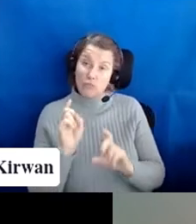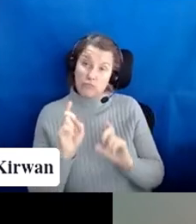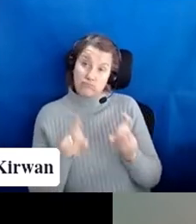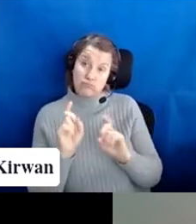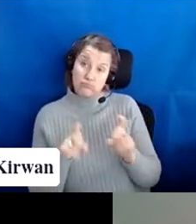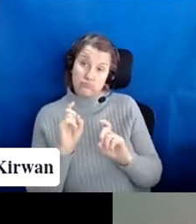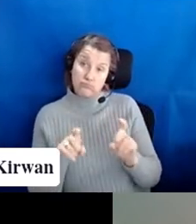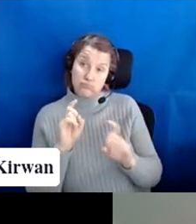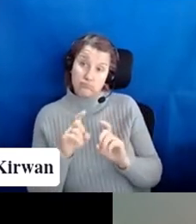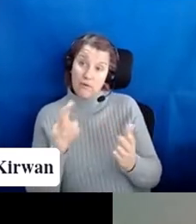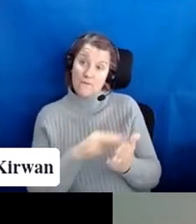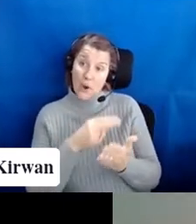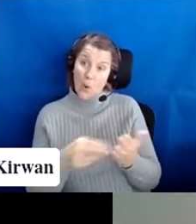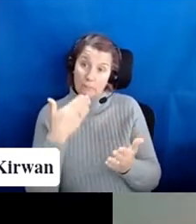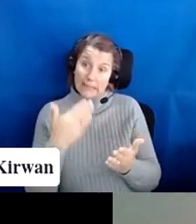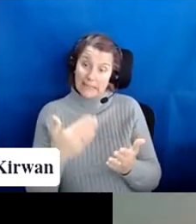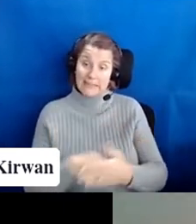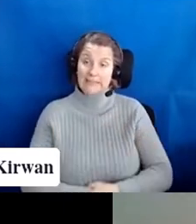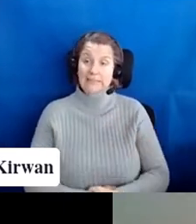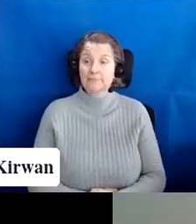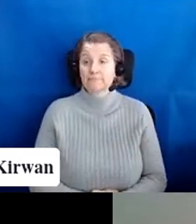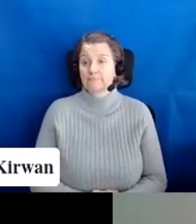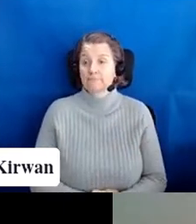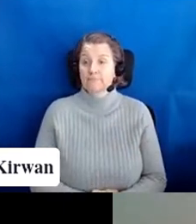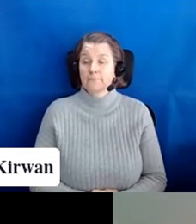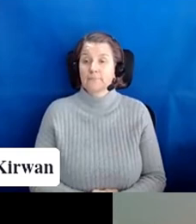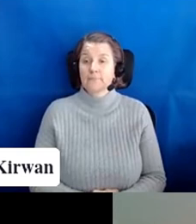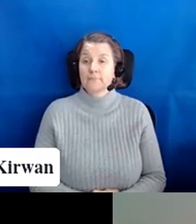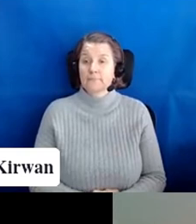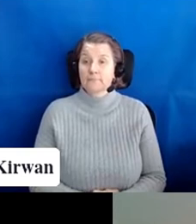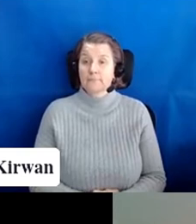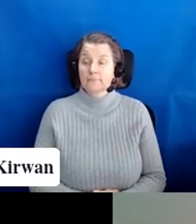to react to that poll now.